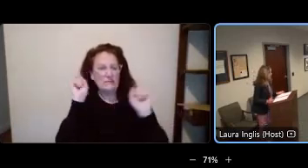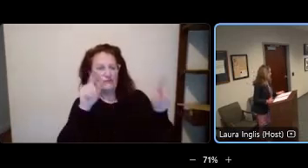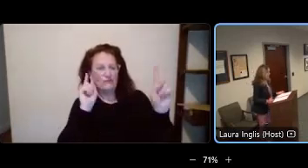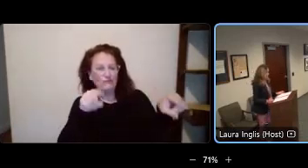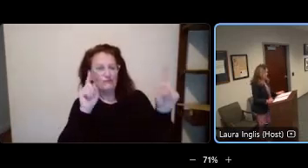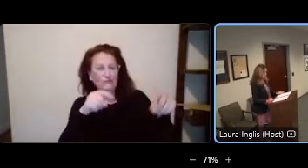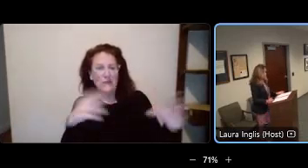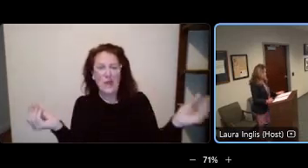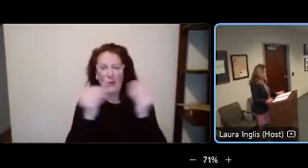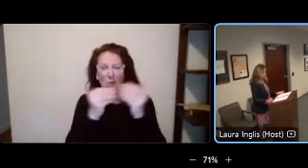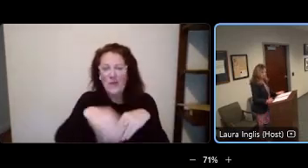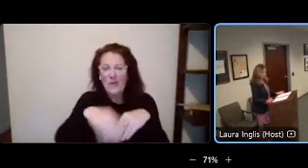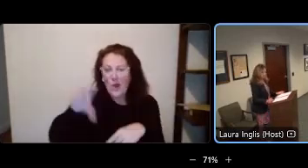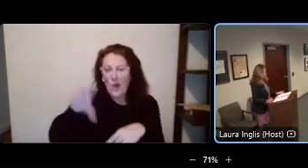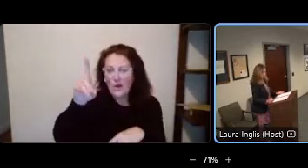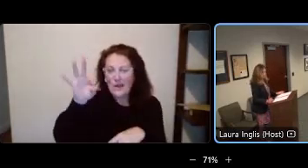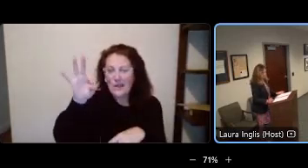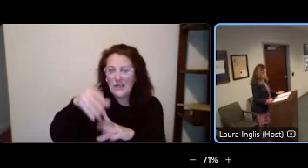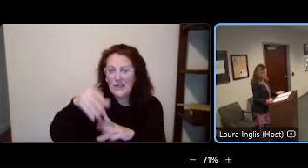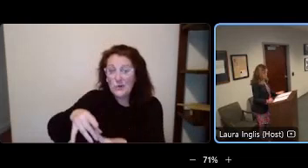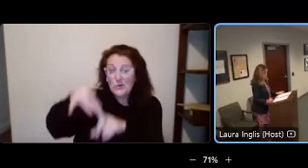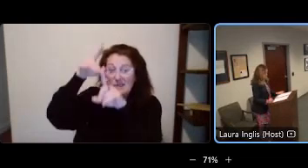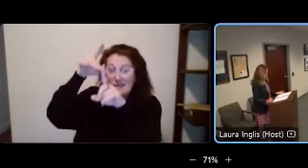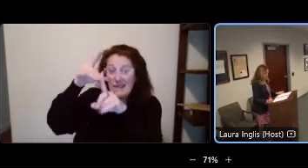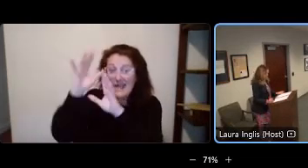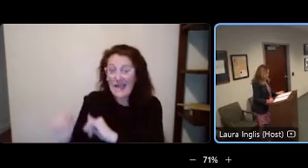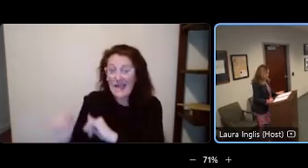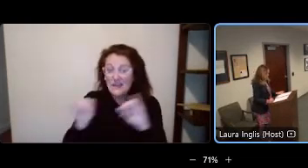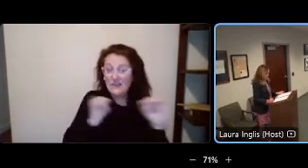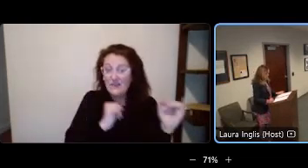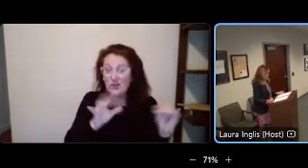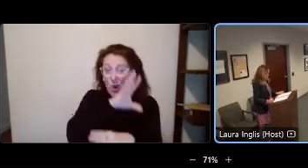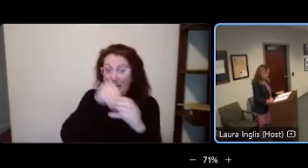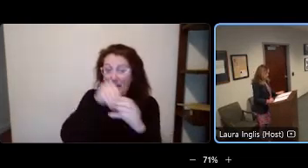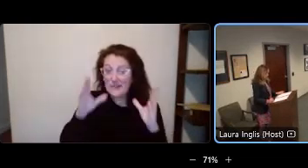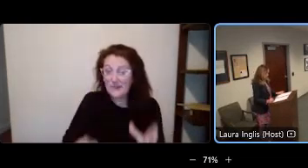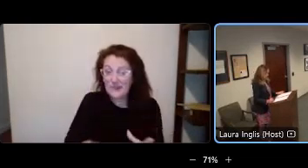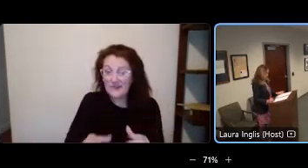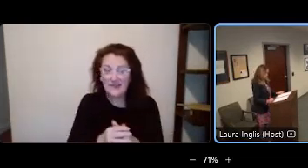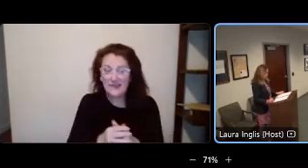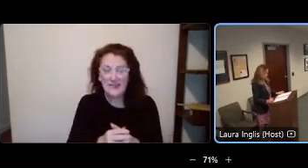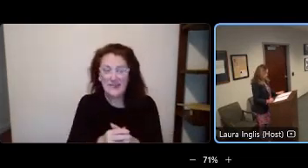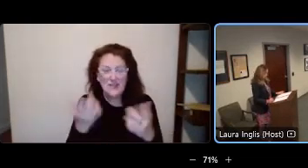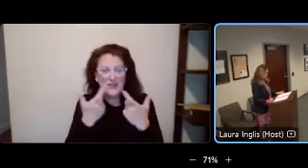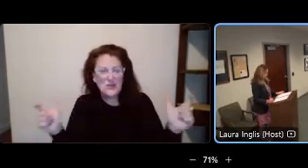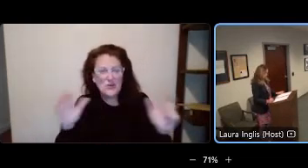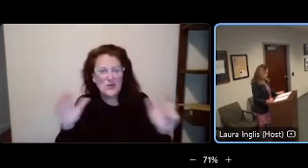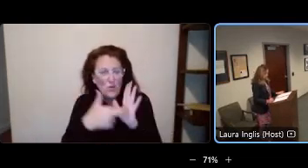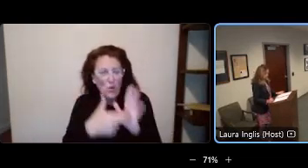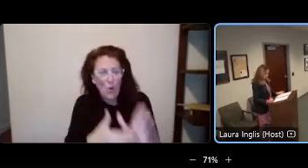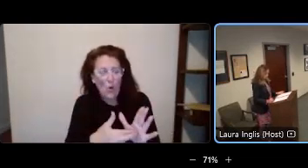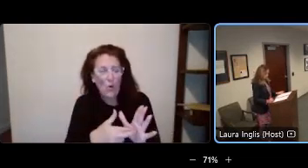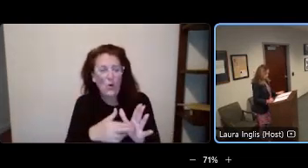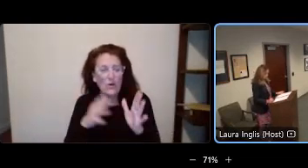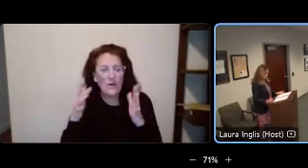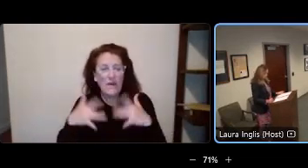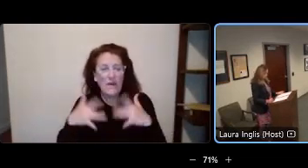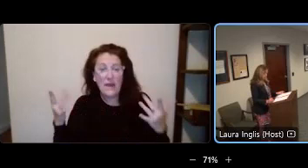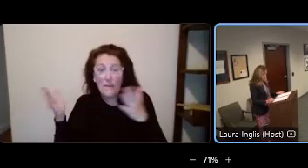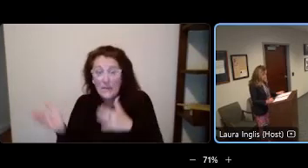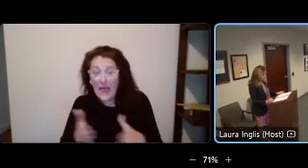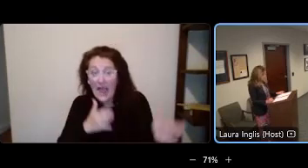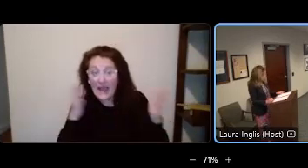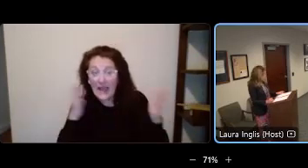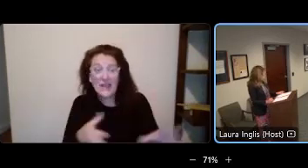than 190 unique individual participants. PIO played a huge role in this conference, from event planning and coordination